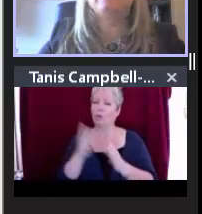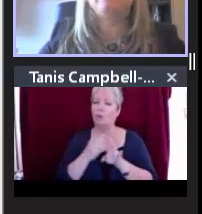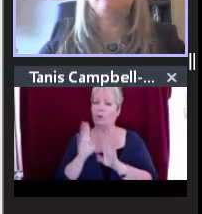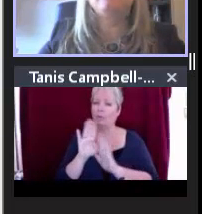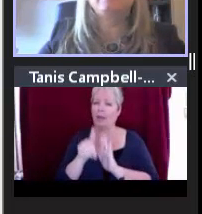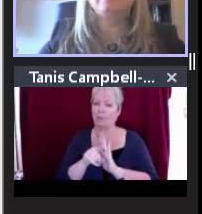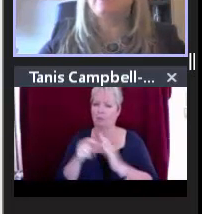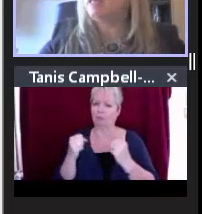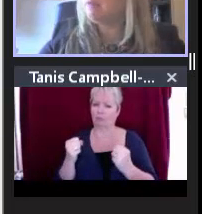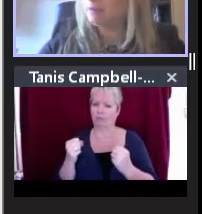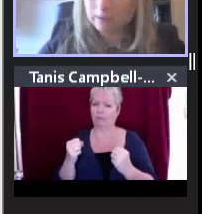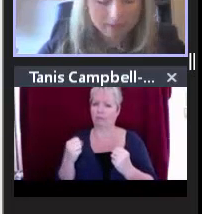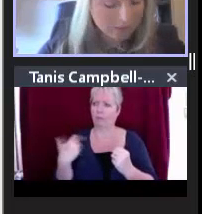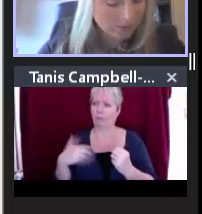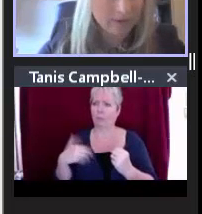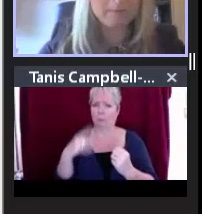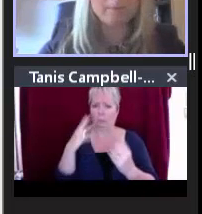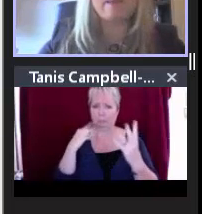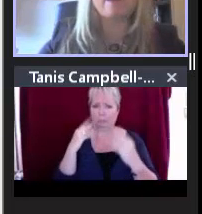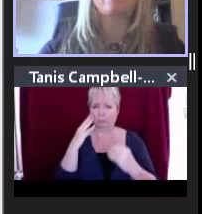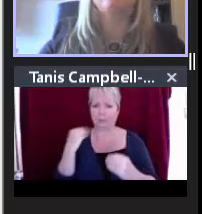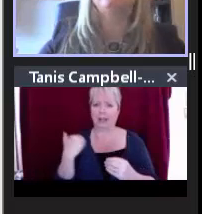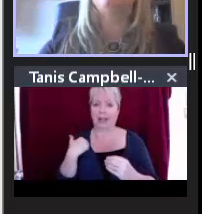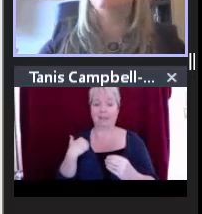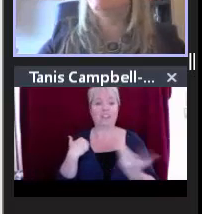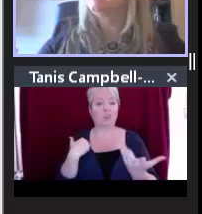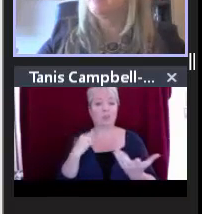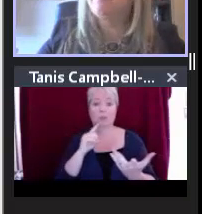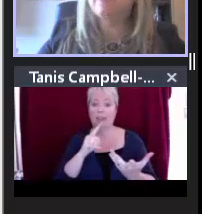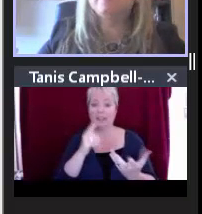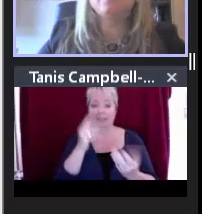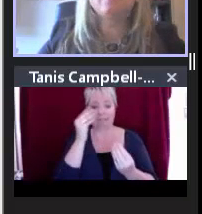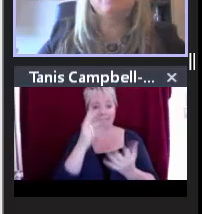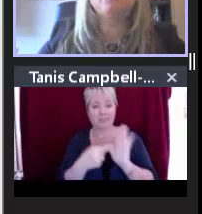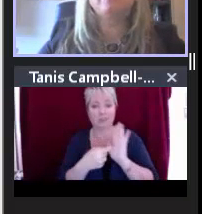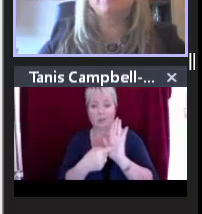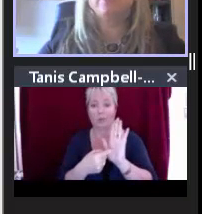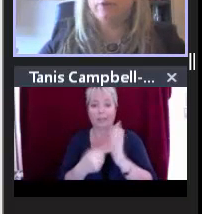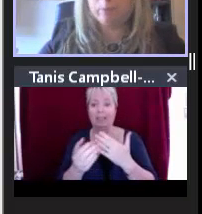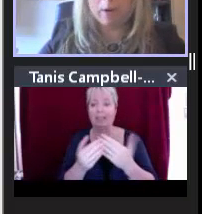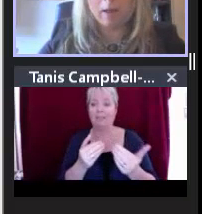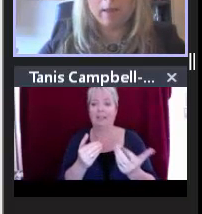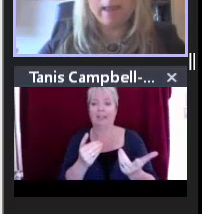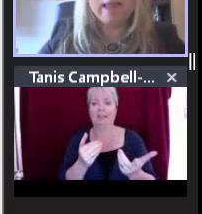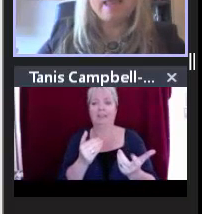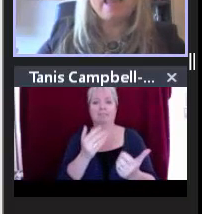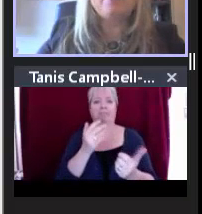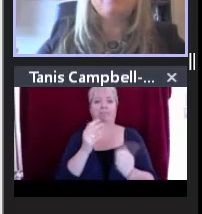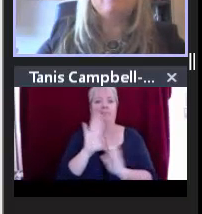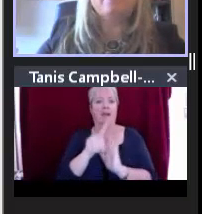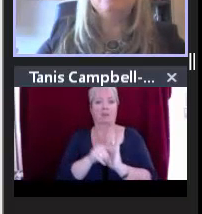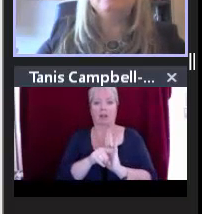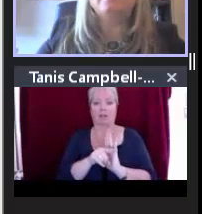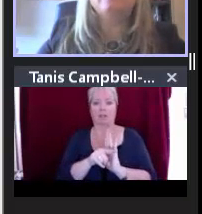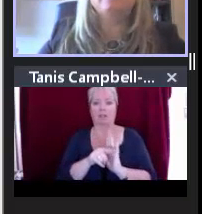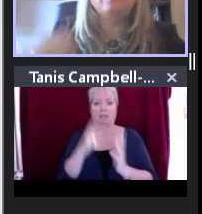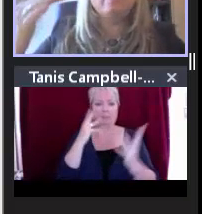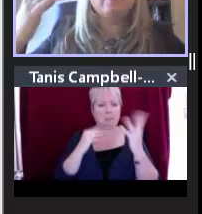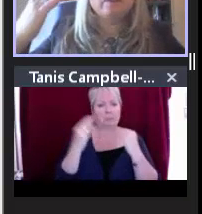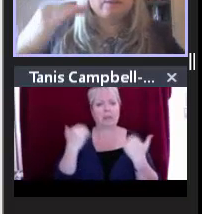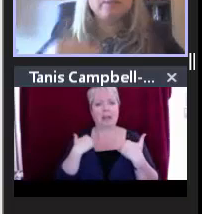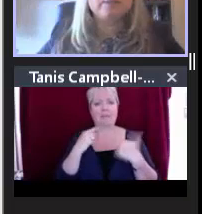People with even great backgrounds. I mean, life can toss you a curveball, and you can find